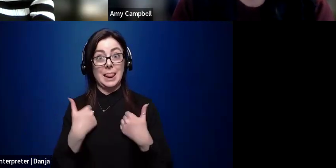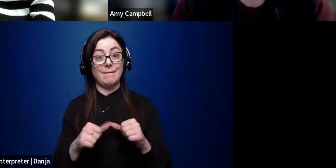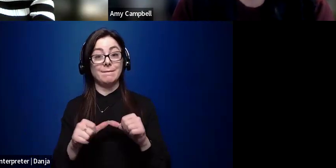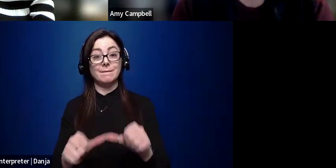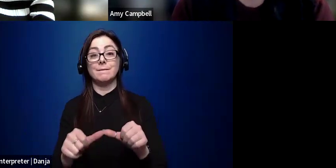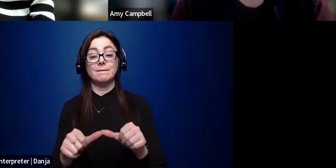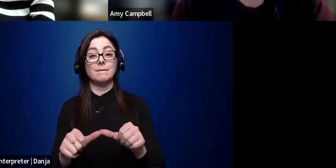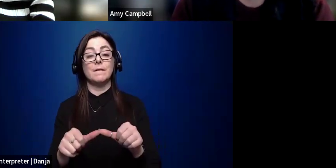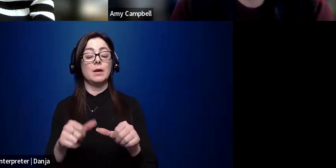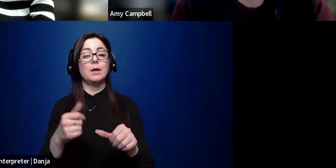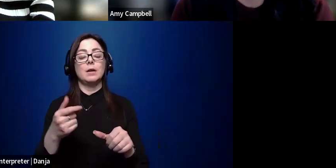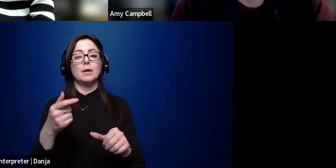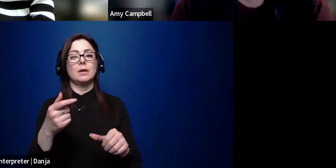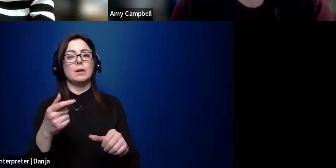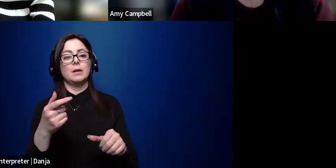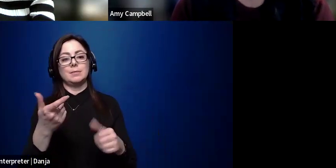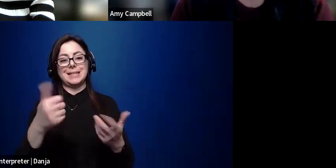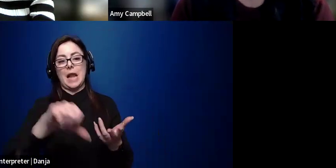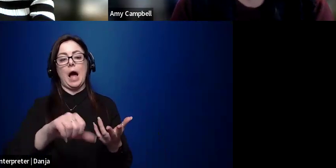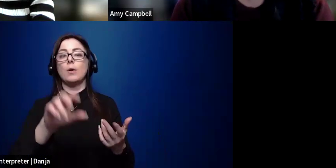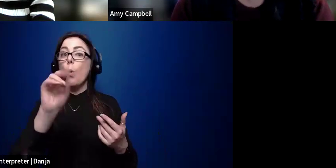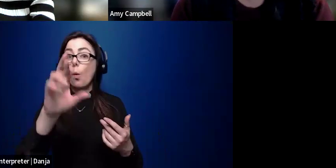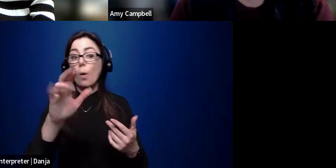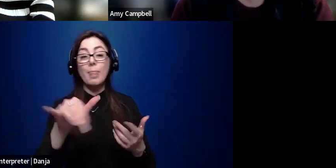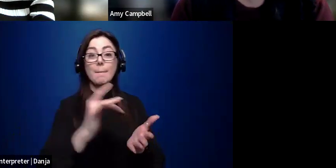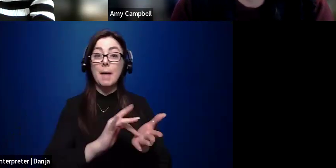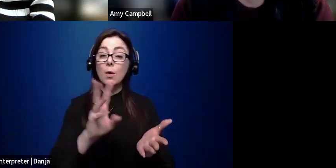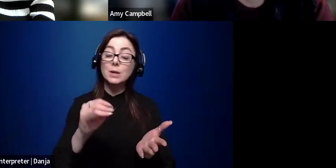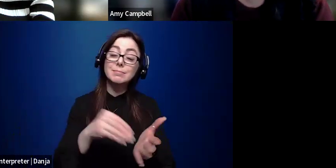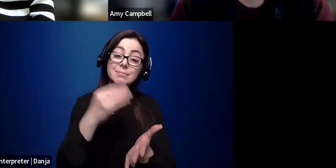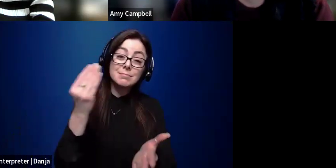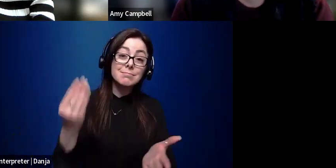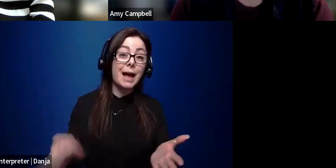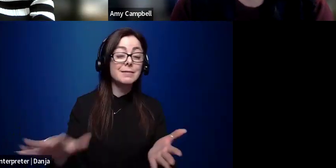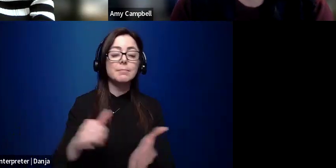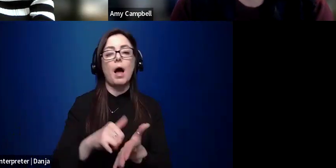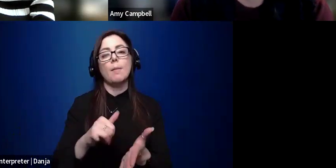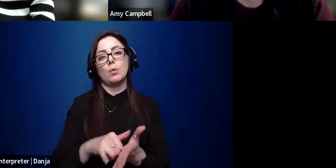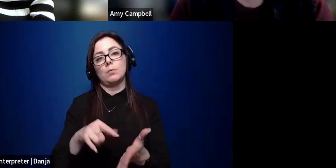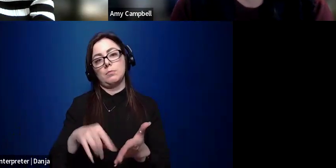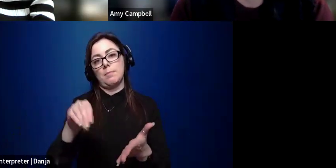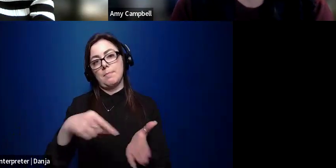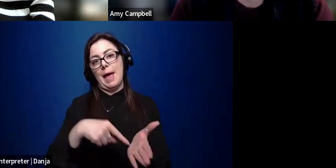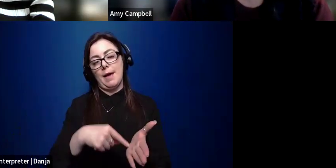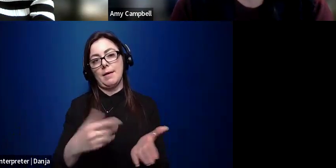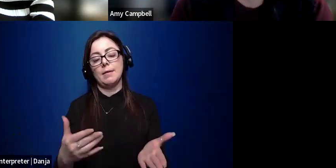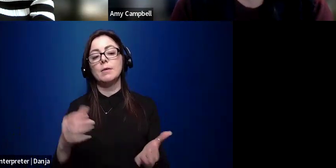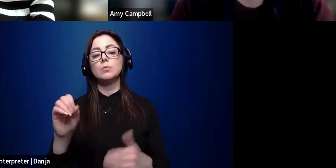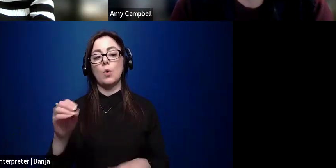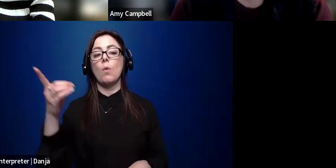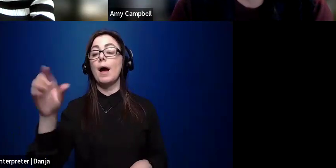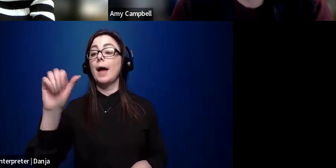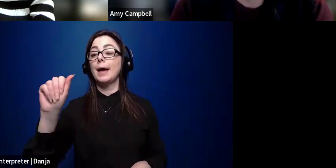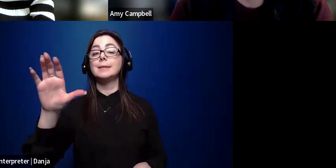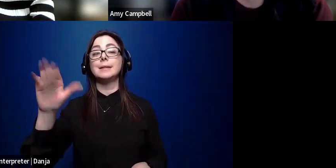so expensive, there was just no way they could ever pay for them. And so the Affordable Care Act was intended